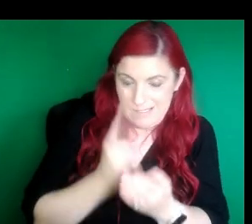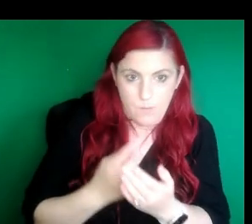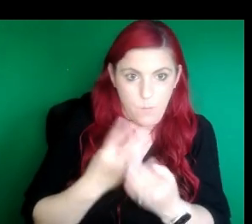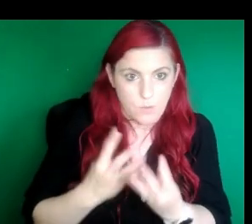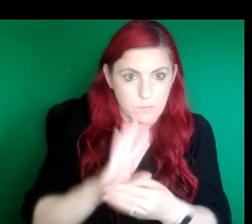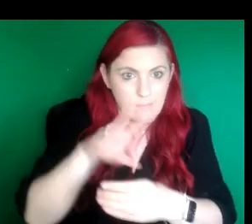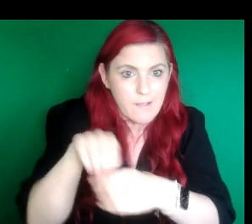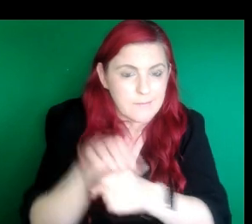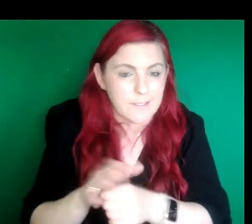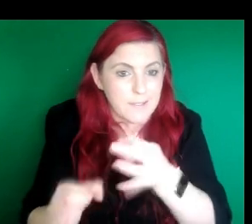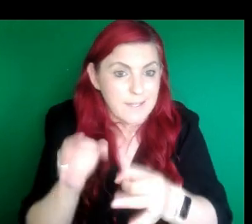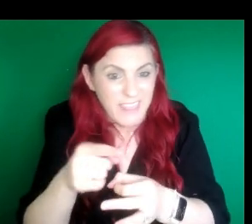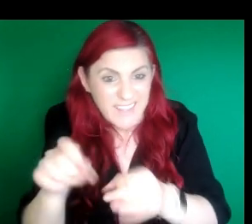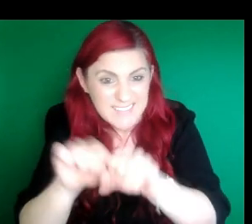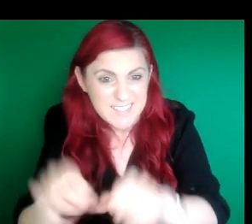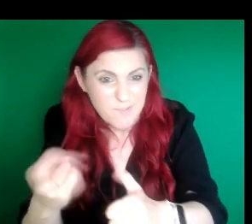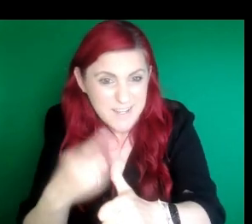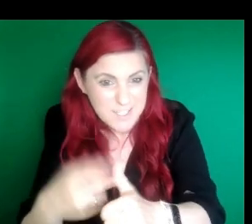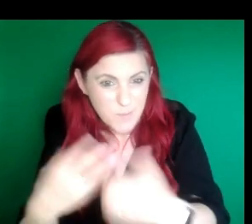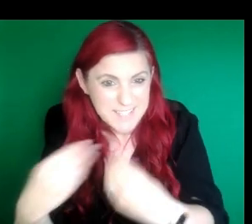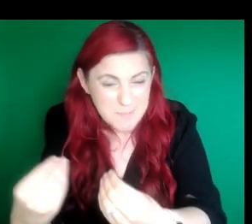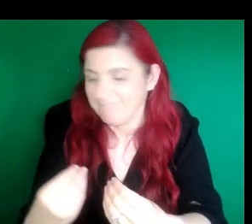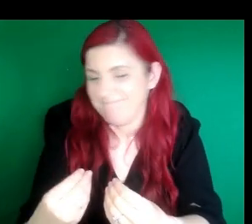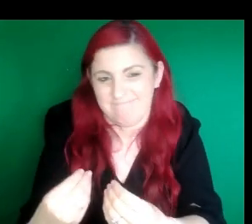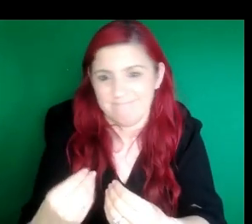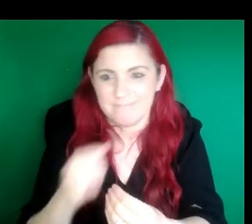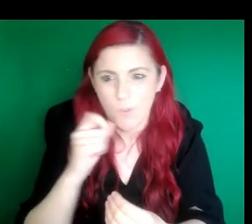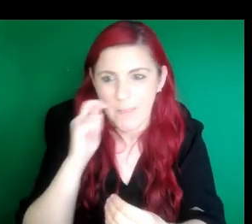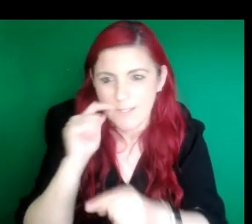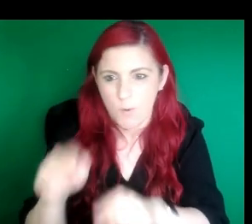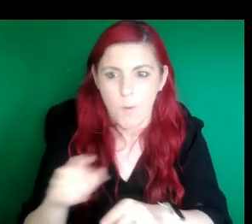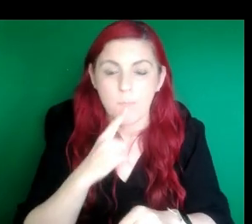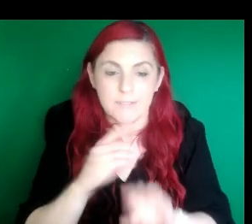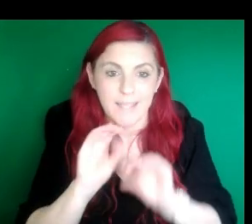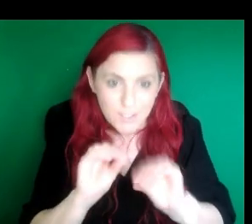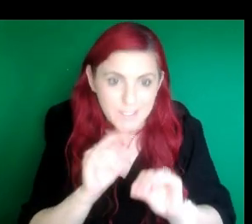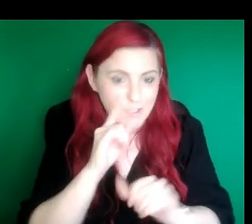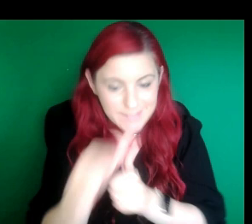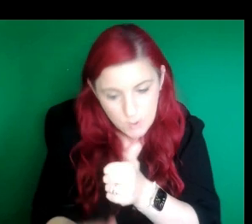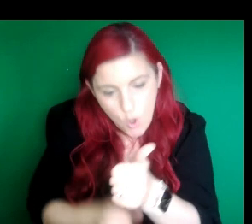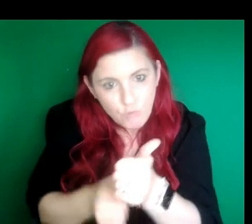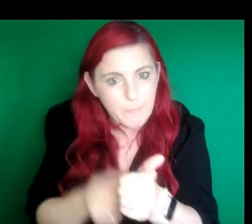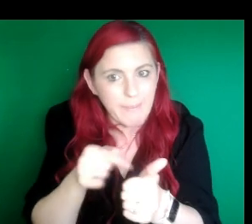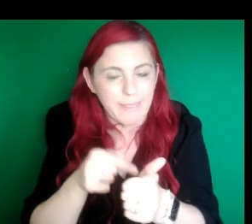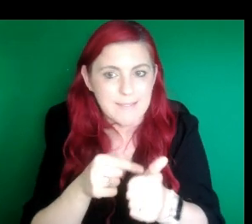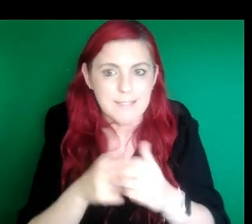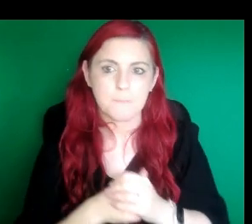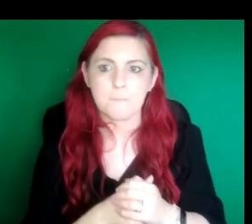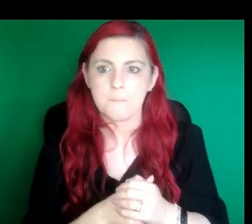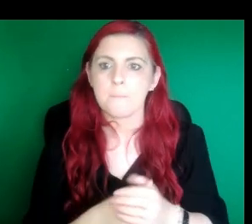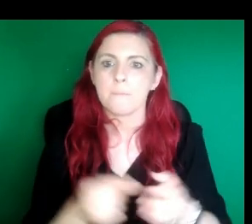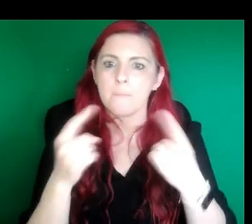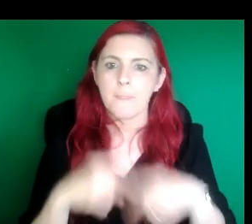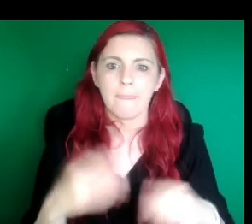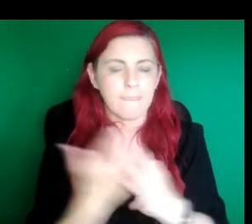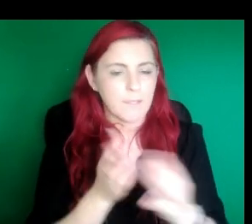Are they prepared? Are the systems ready for it? And I don't think they are. But as I said, education really needs to underpin this.